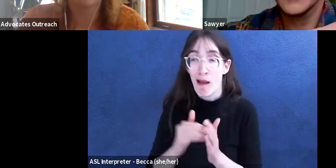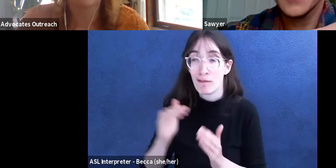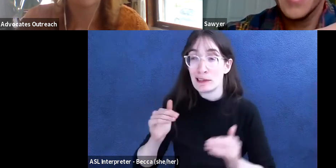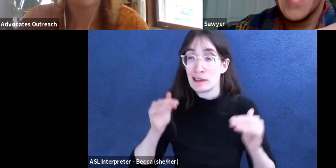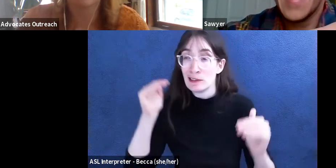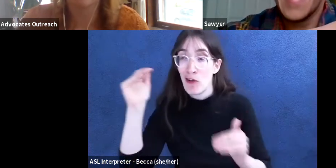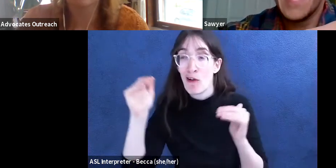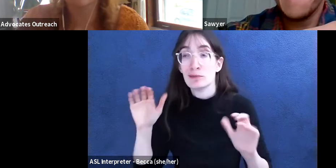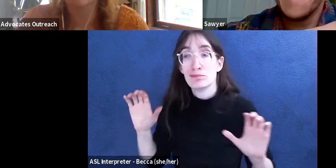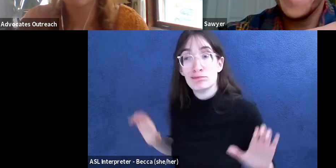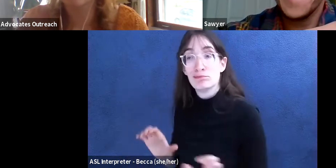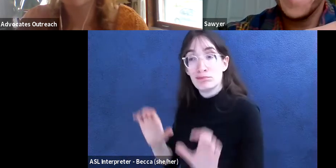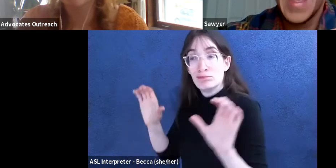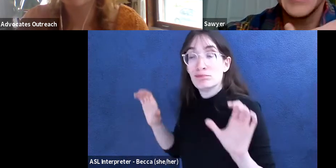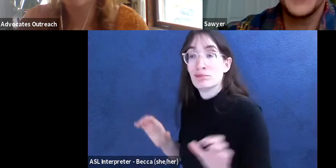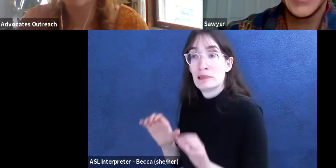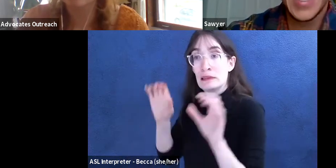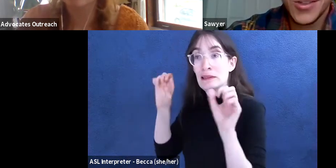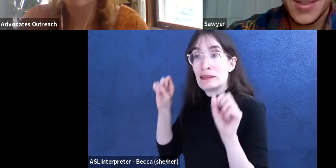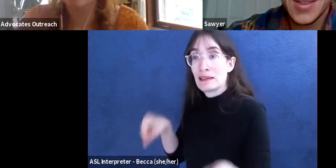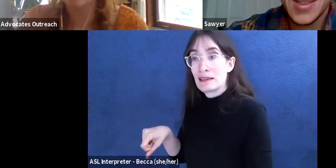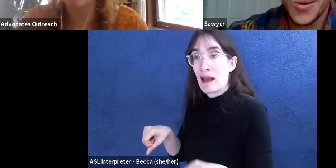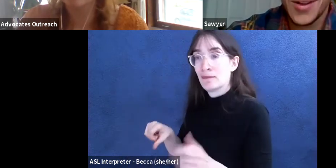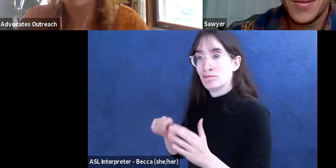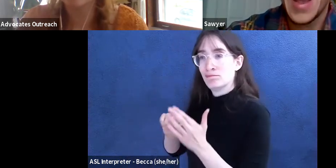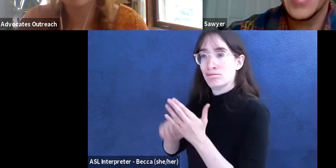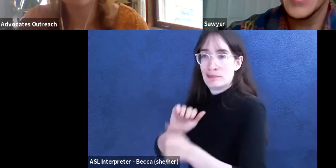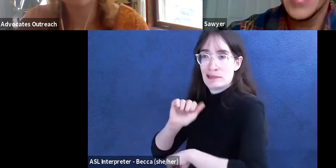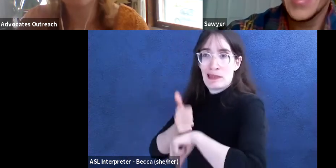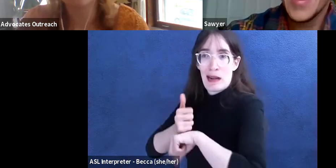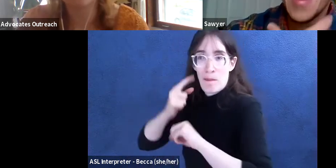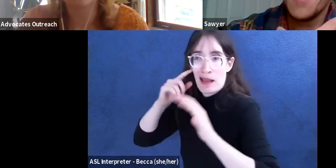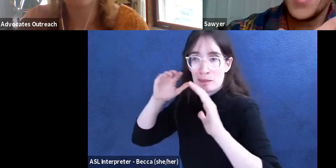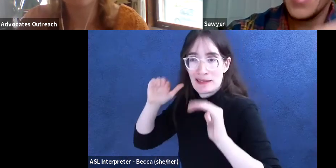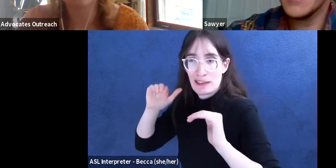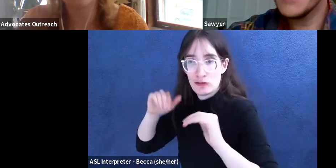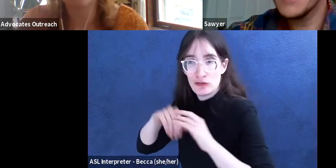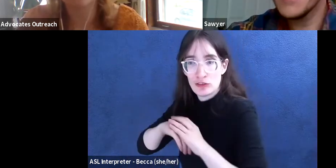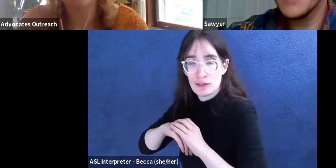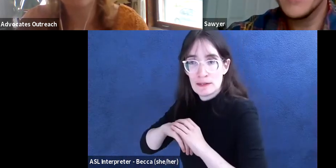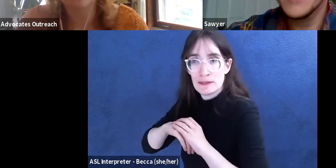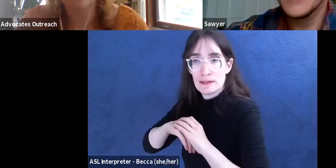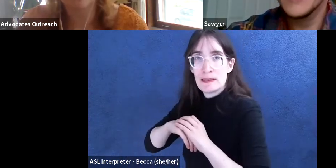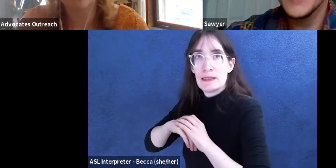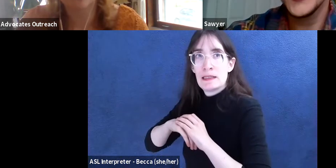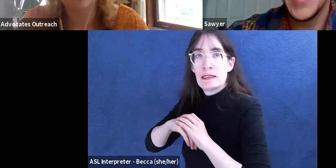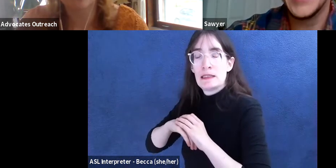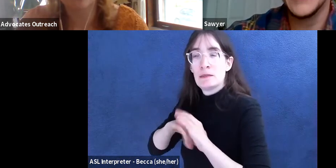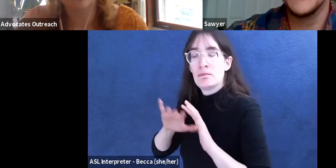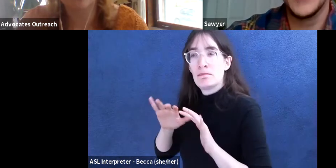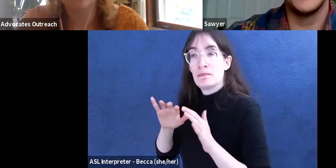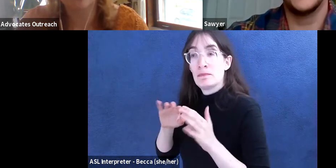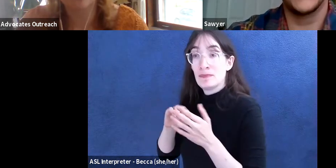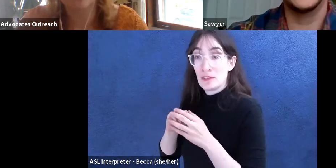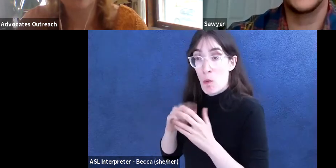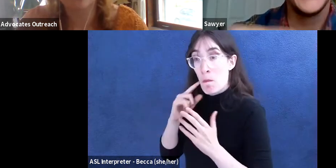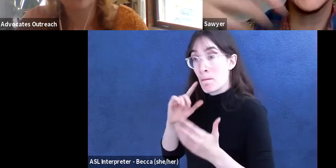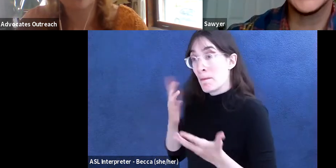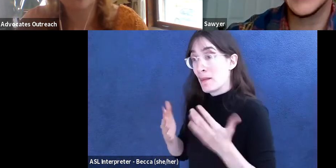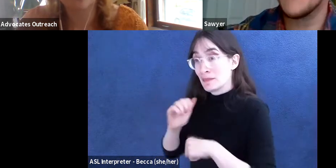means. You can say things like I'll love you no matter what, and